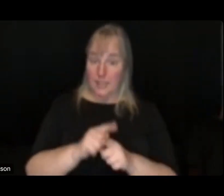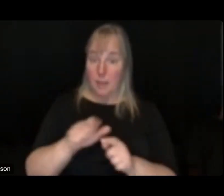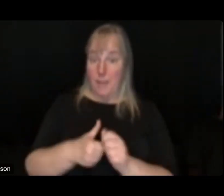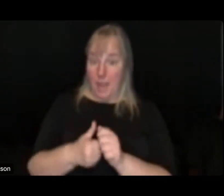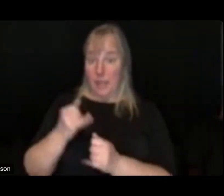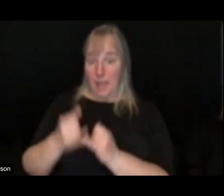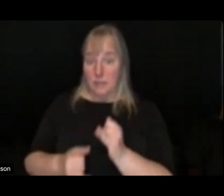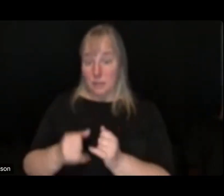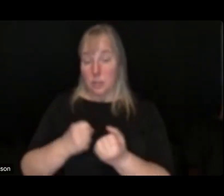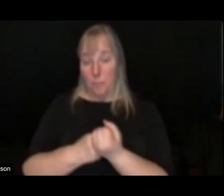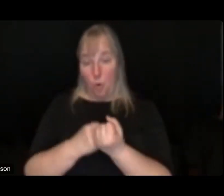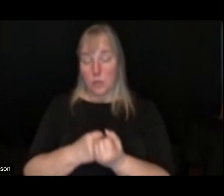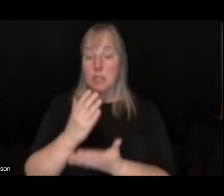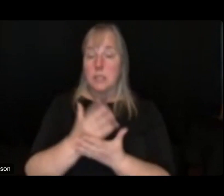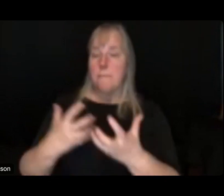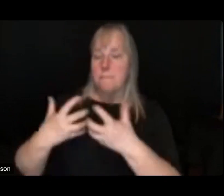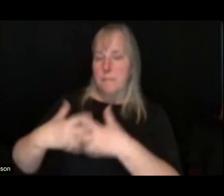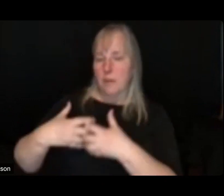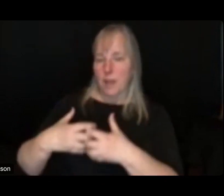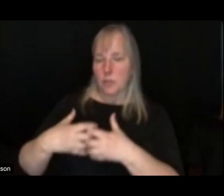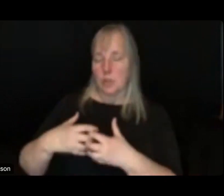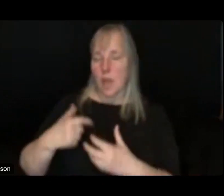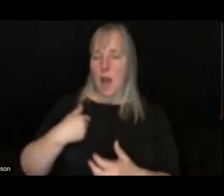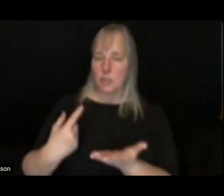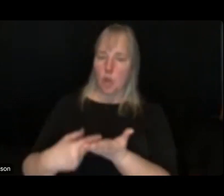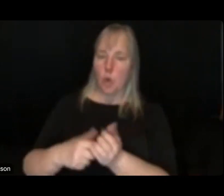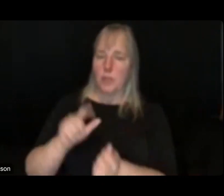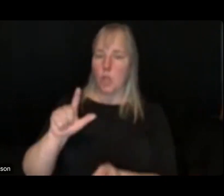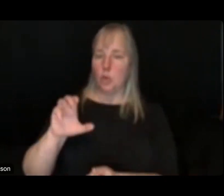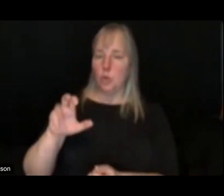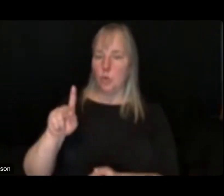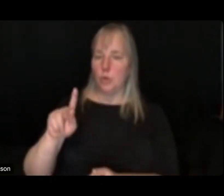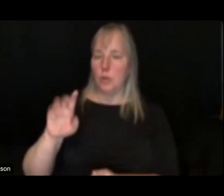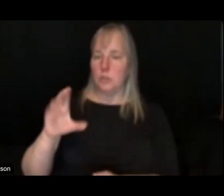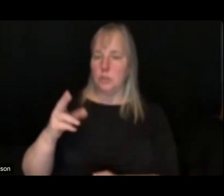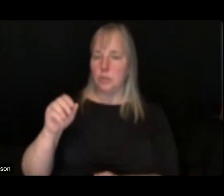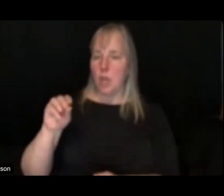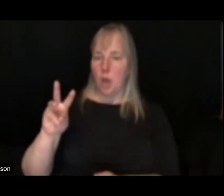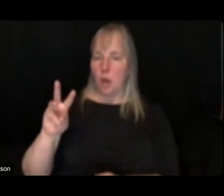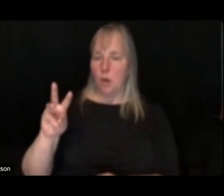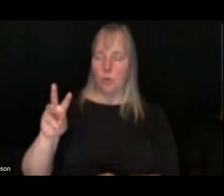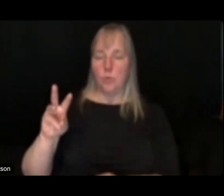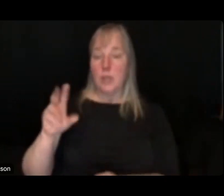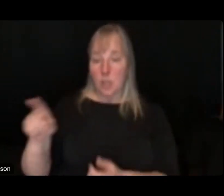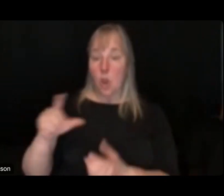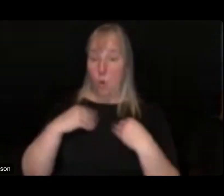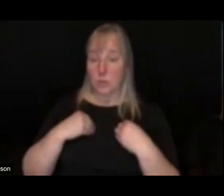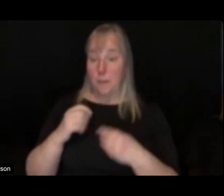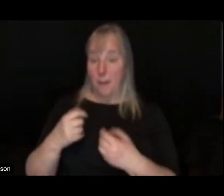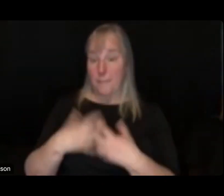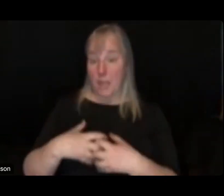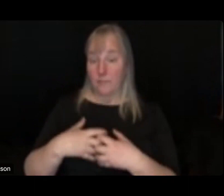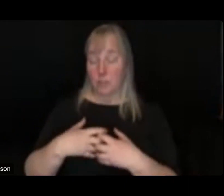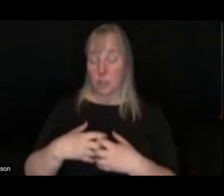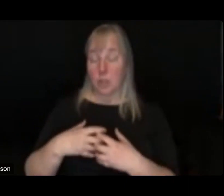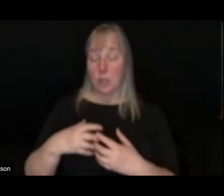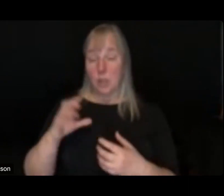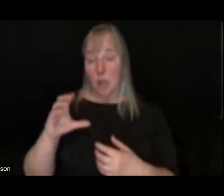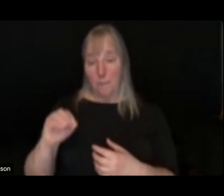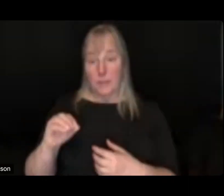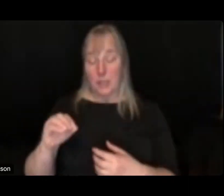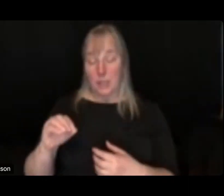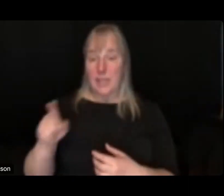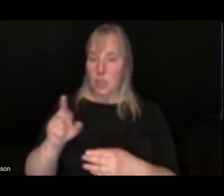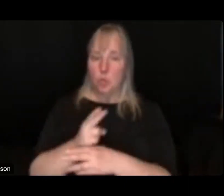talked to Luke Chow, who owns a manufacturing company. He does, like with his advanced manufacturing, he uses a lot of